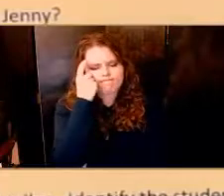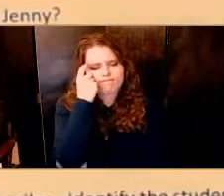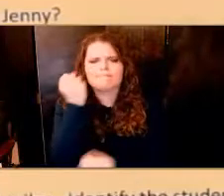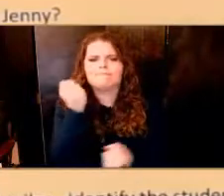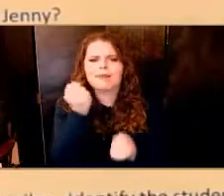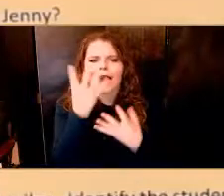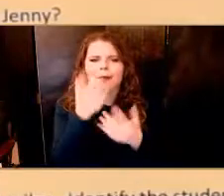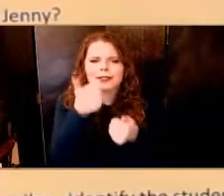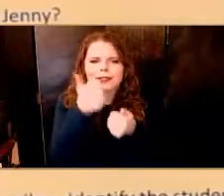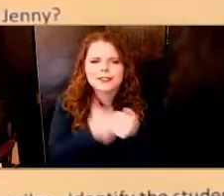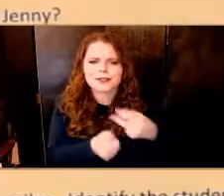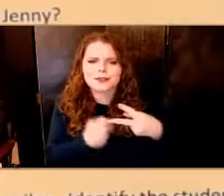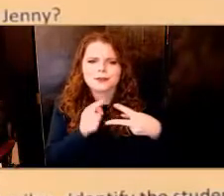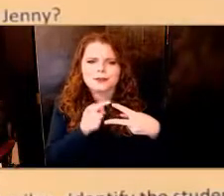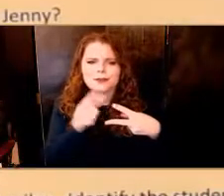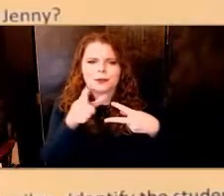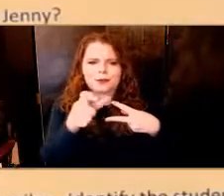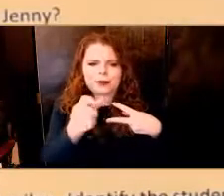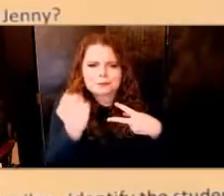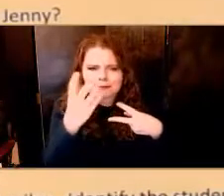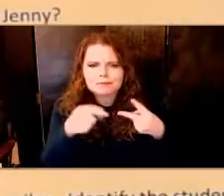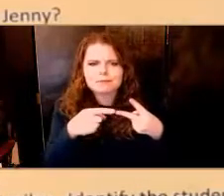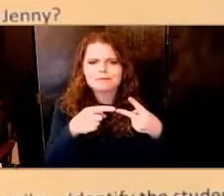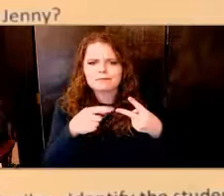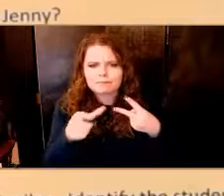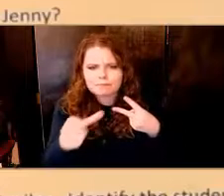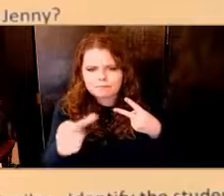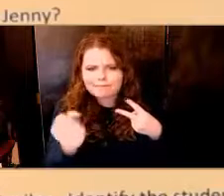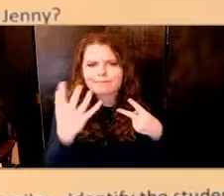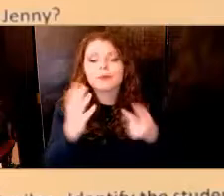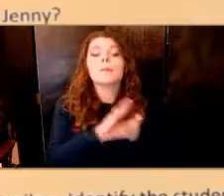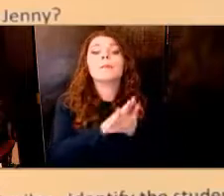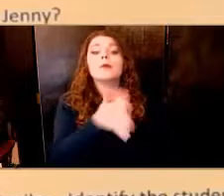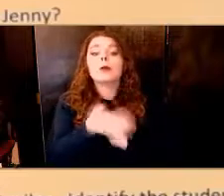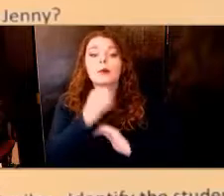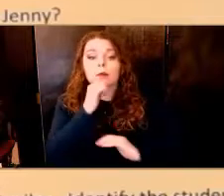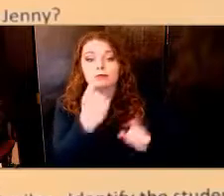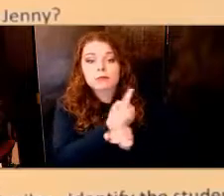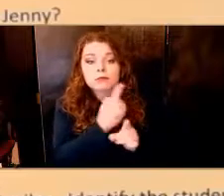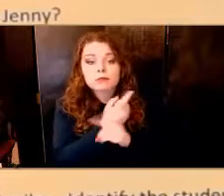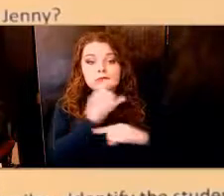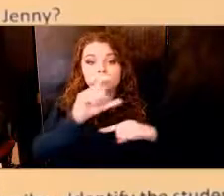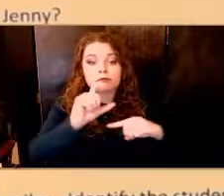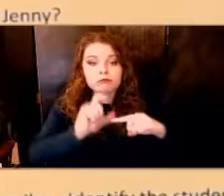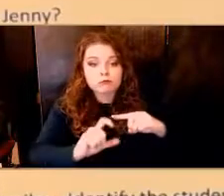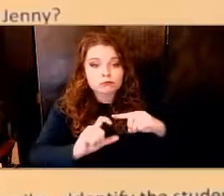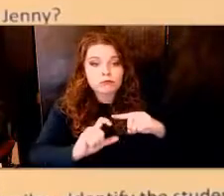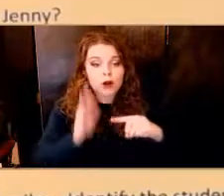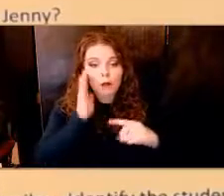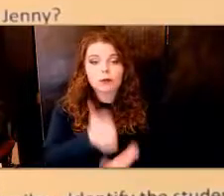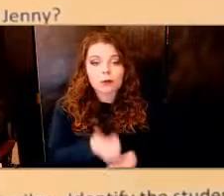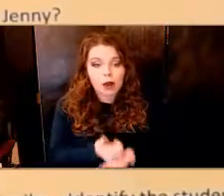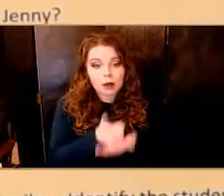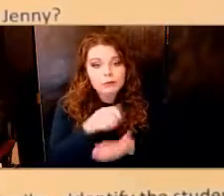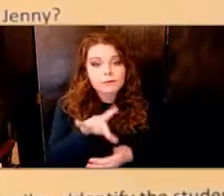them run. So this is where I could turn this into an improper fraction, this mixed number, and that would help me get